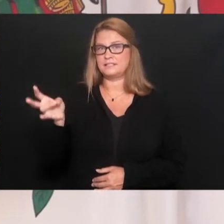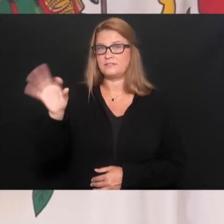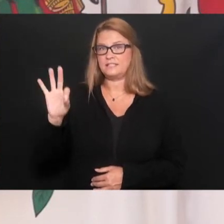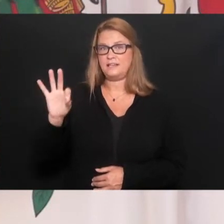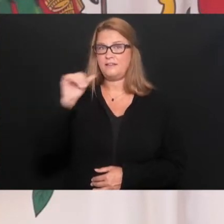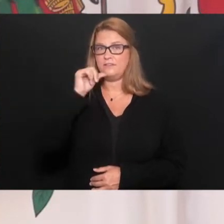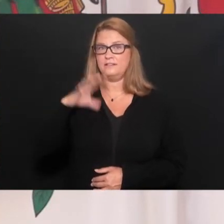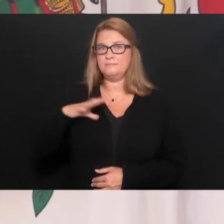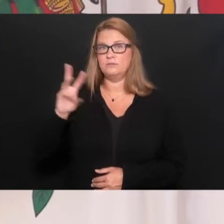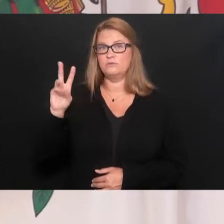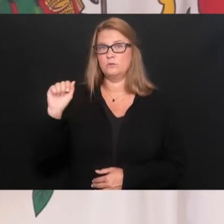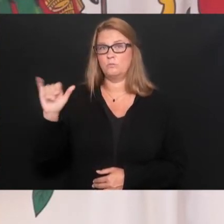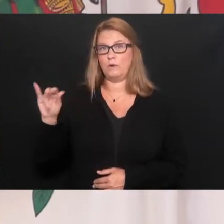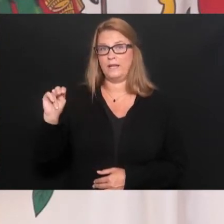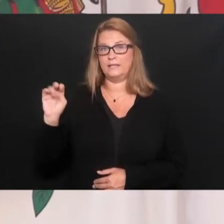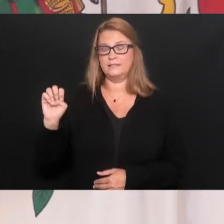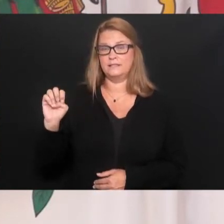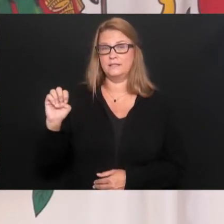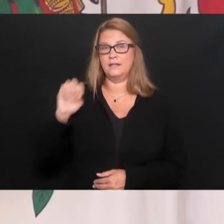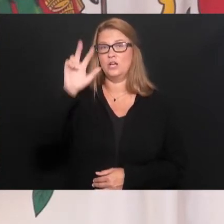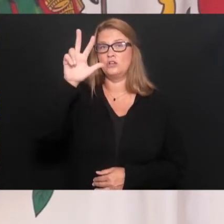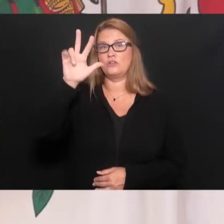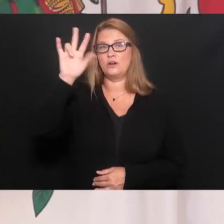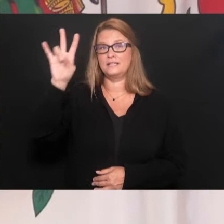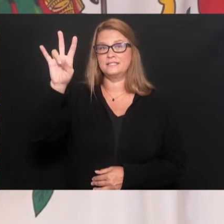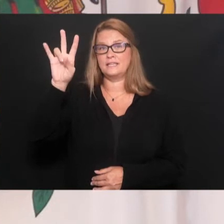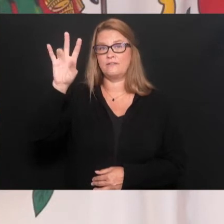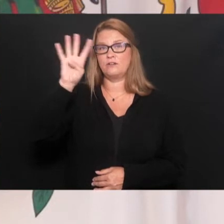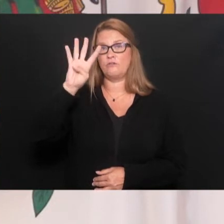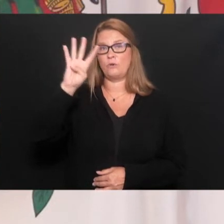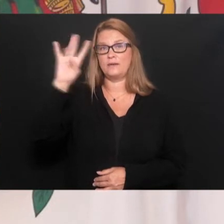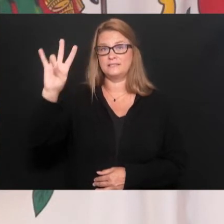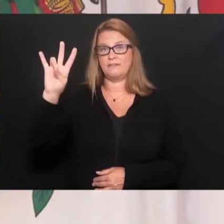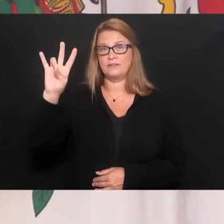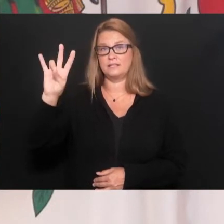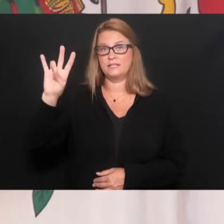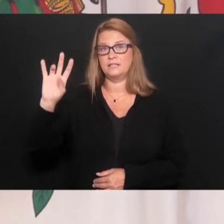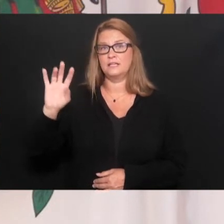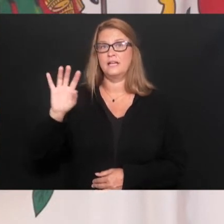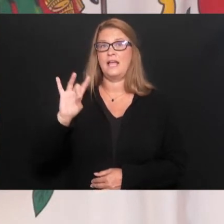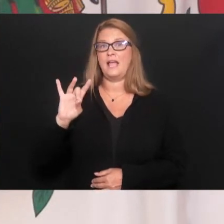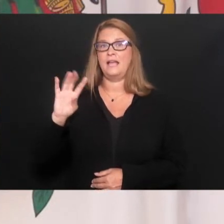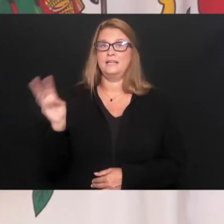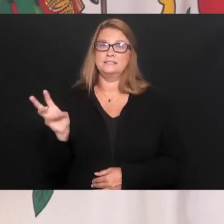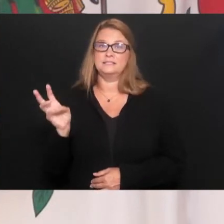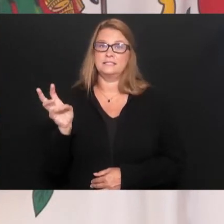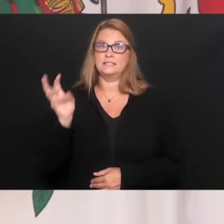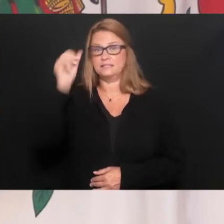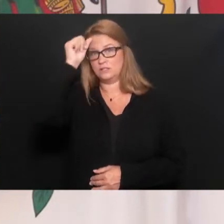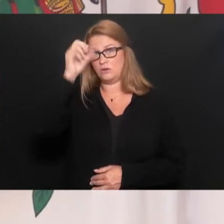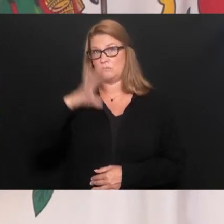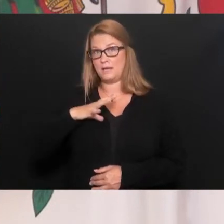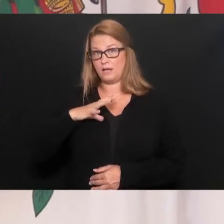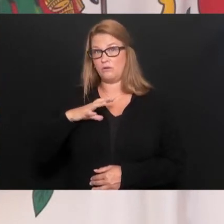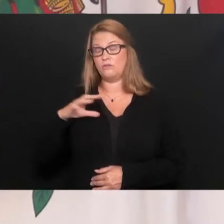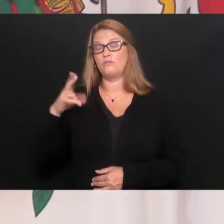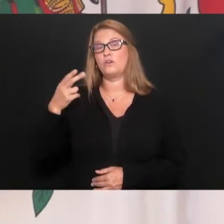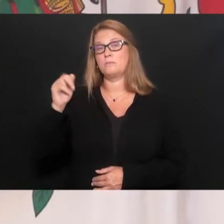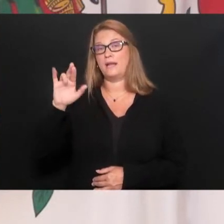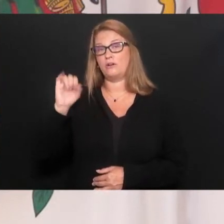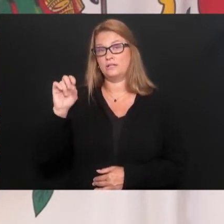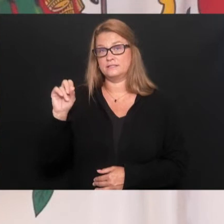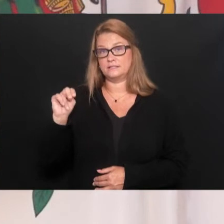79-year-old female from Wayne County. The 3,747th death is an 86-year-old male from Harrison County.